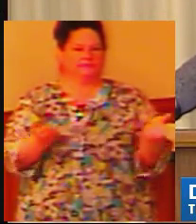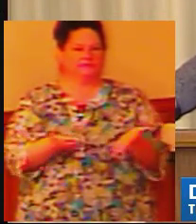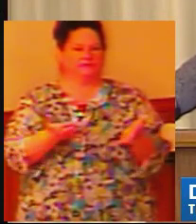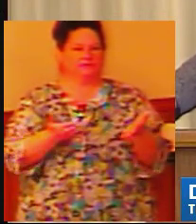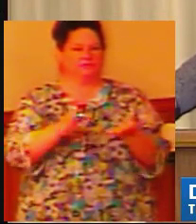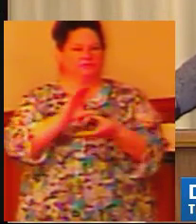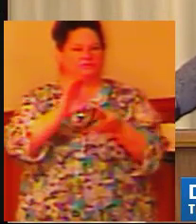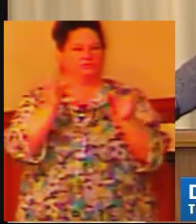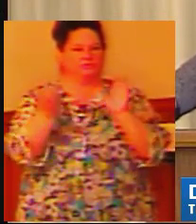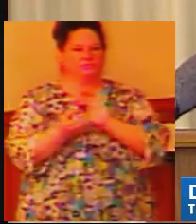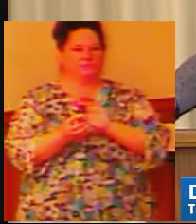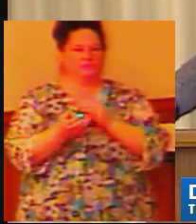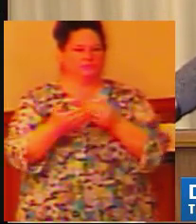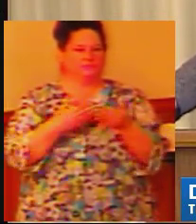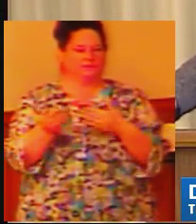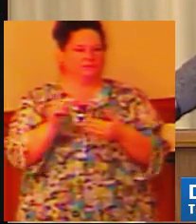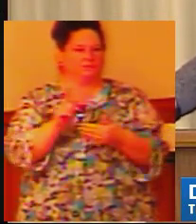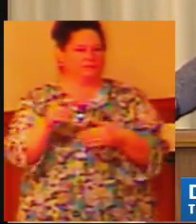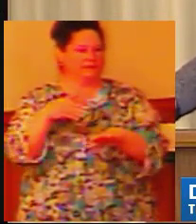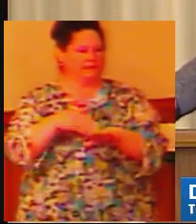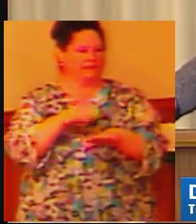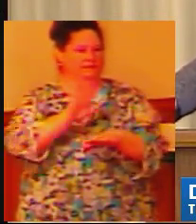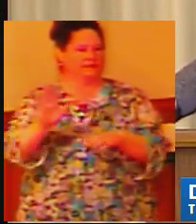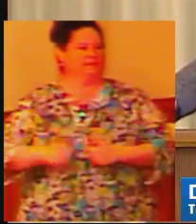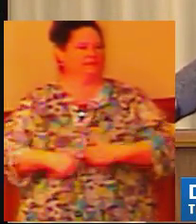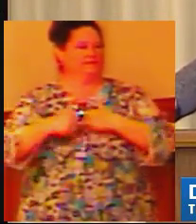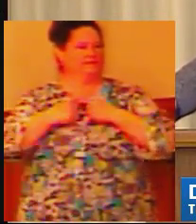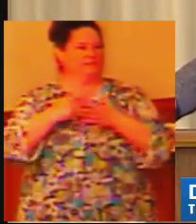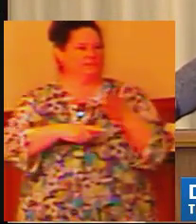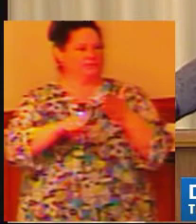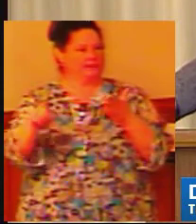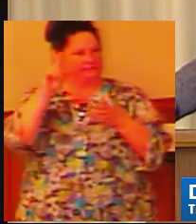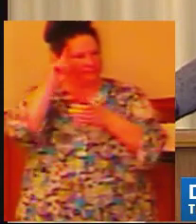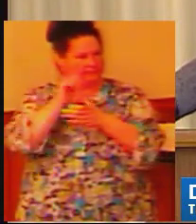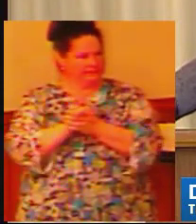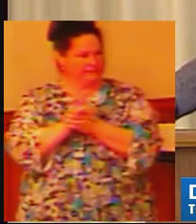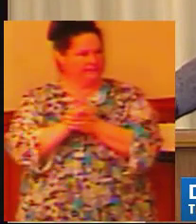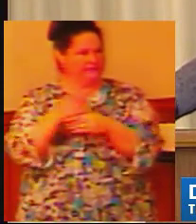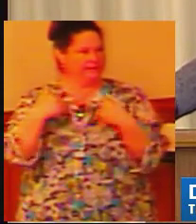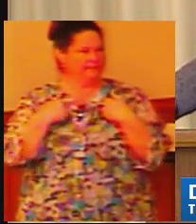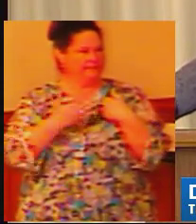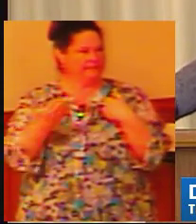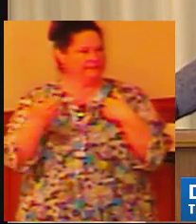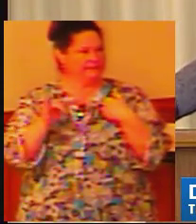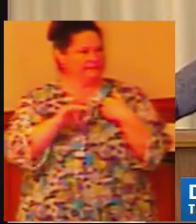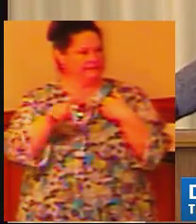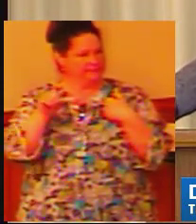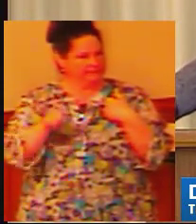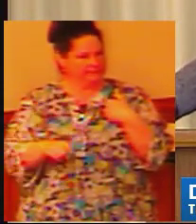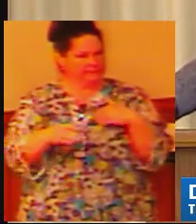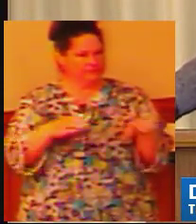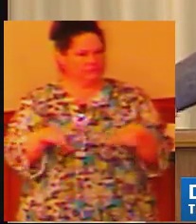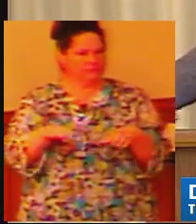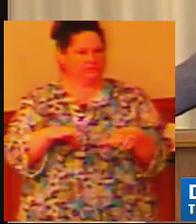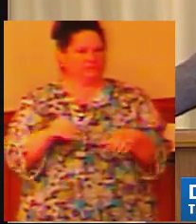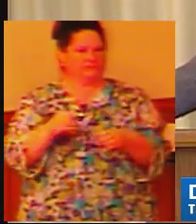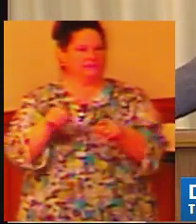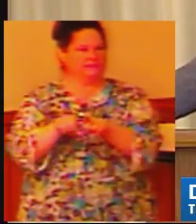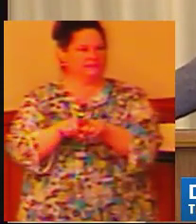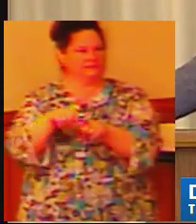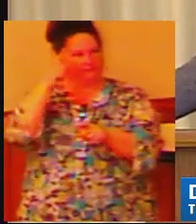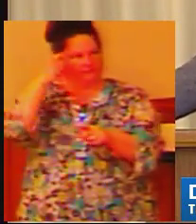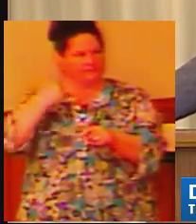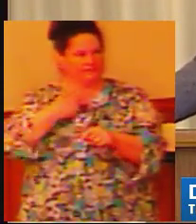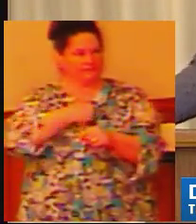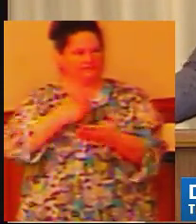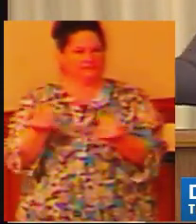of conversions, no matter where they were in their life and what they believed, there was things that they had to do. And that's the same case for us